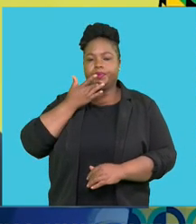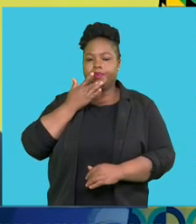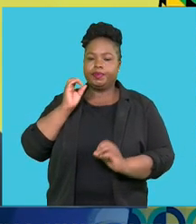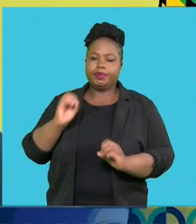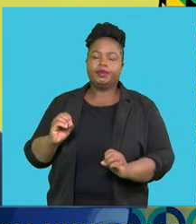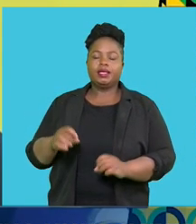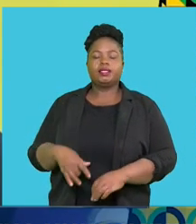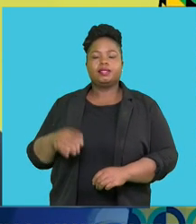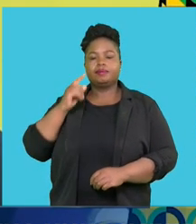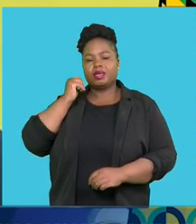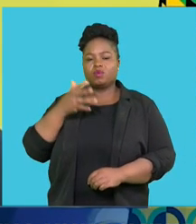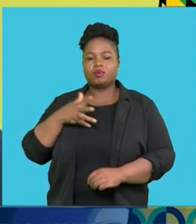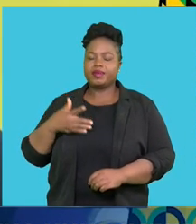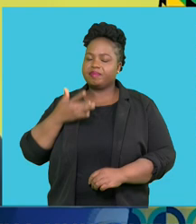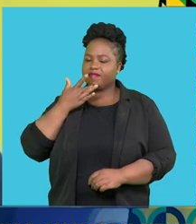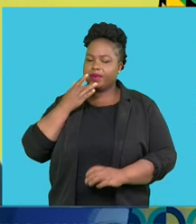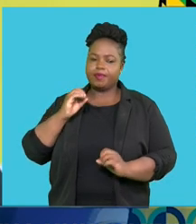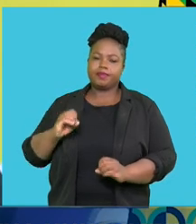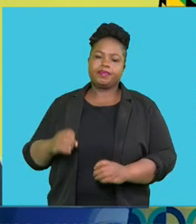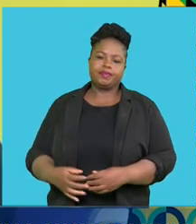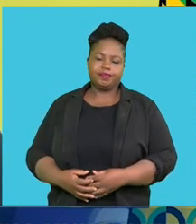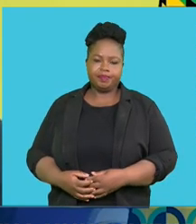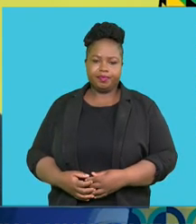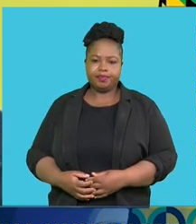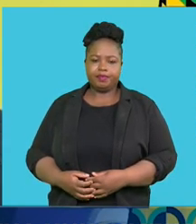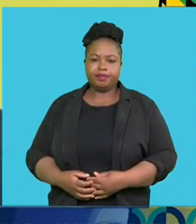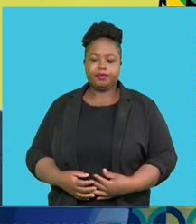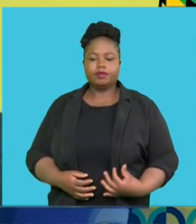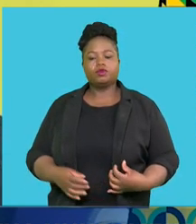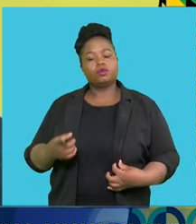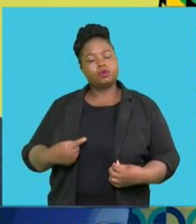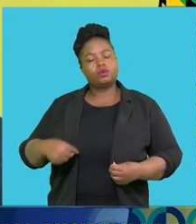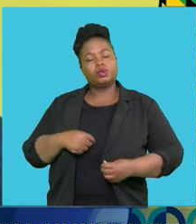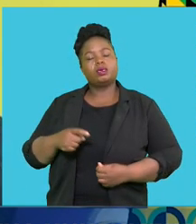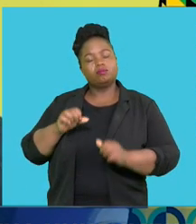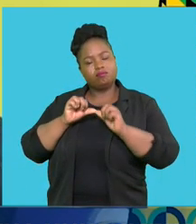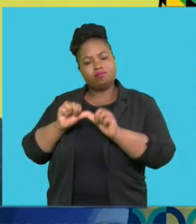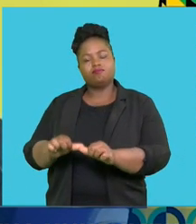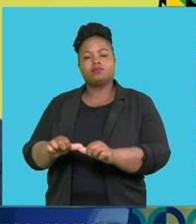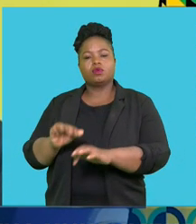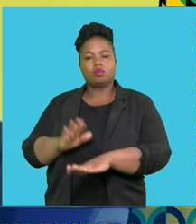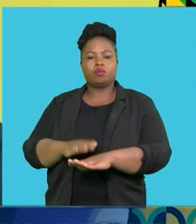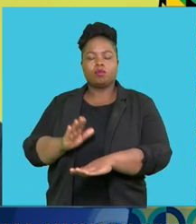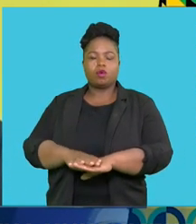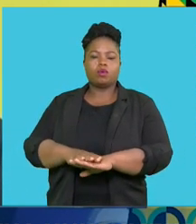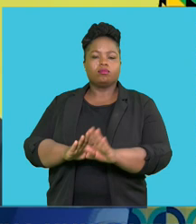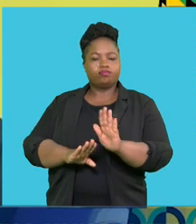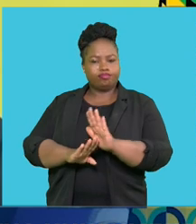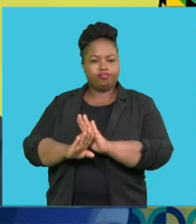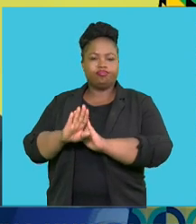and non-sexism We will ensure the continuation of a progressive agenda